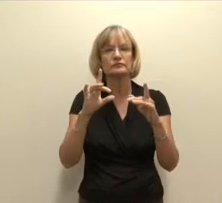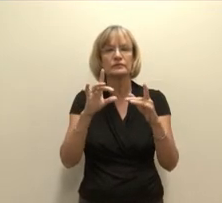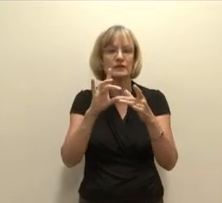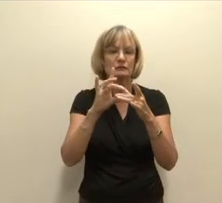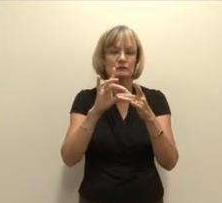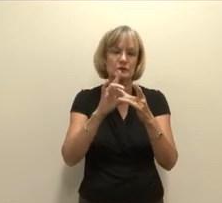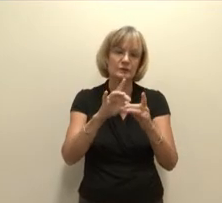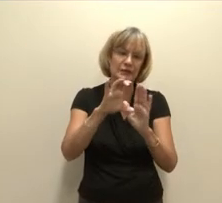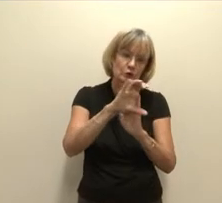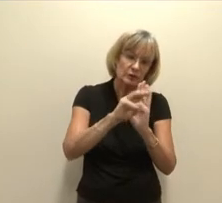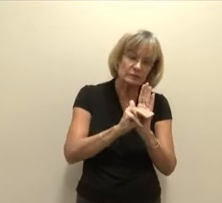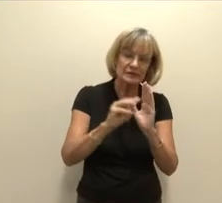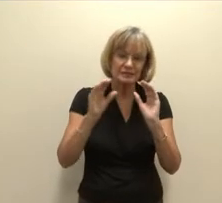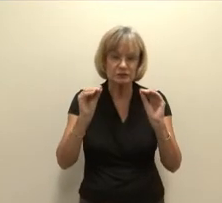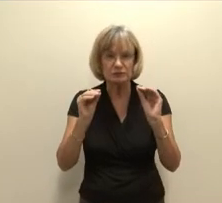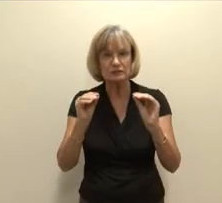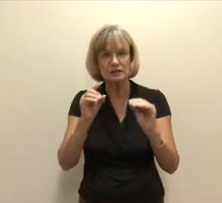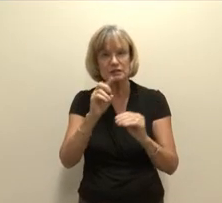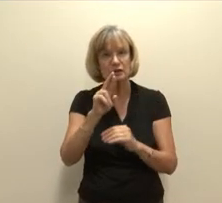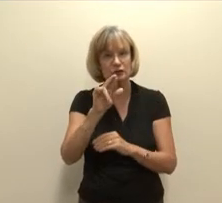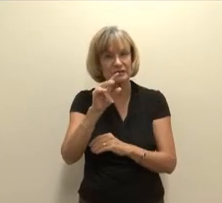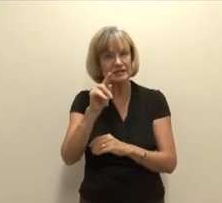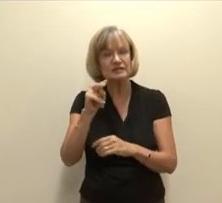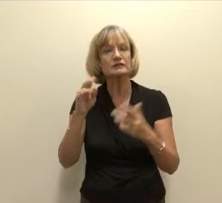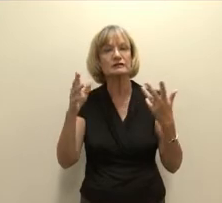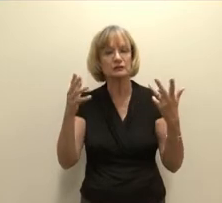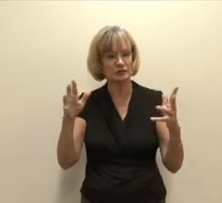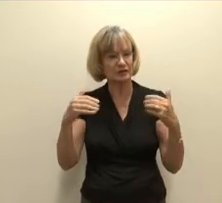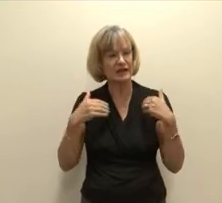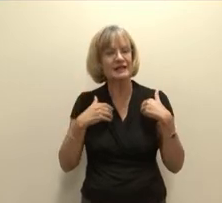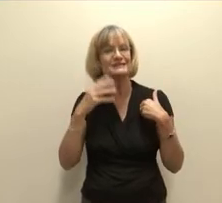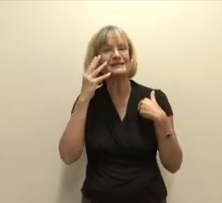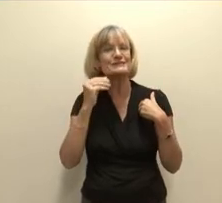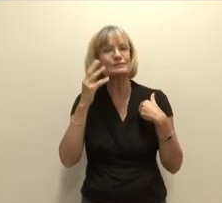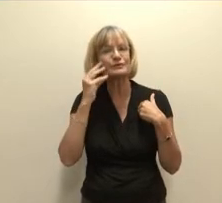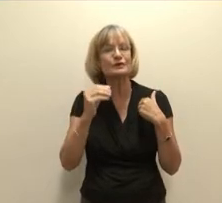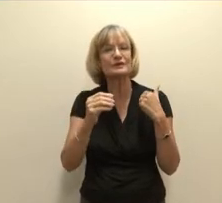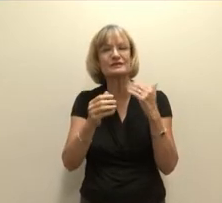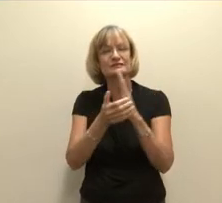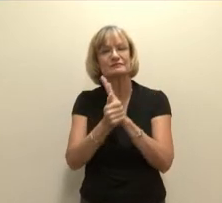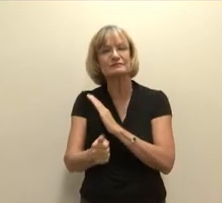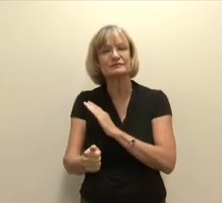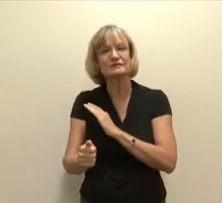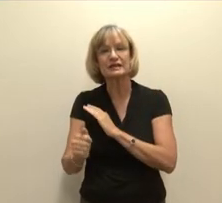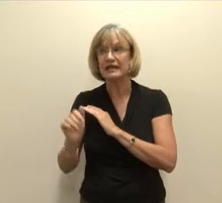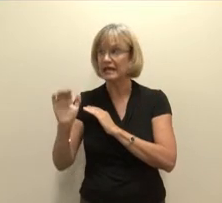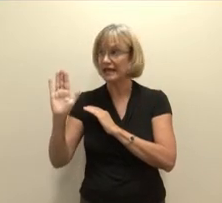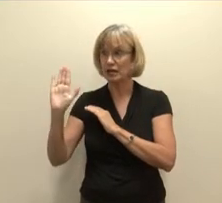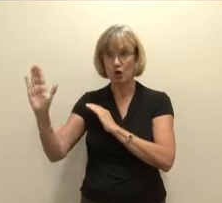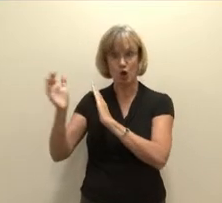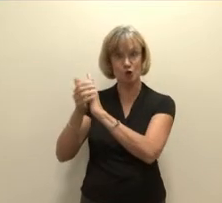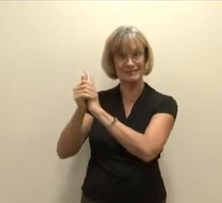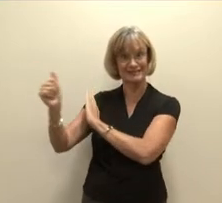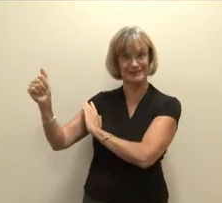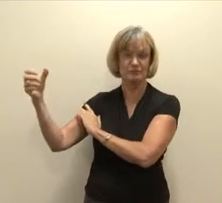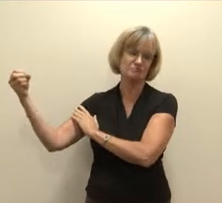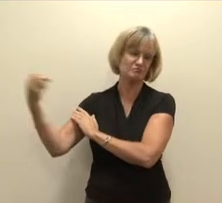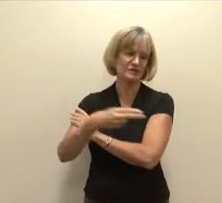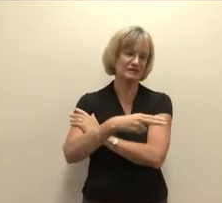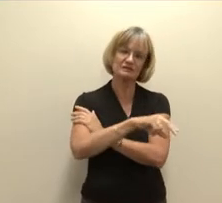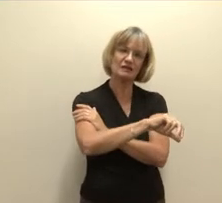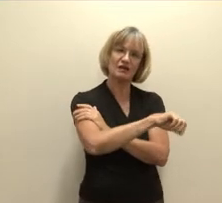Dr. Kincannon has both. She has both to a degree that was unmatched by any other